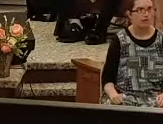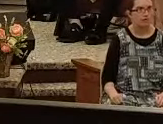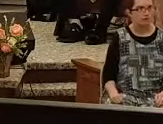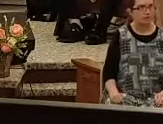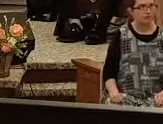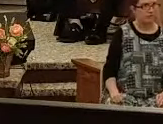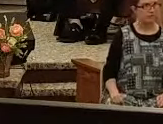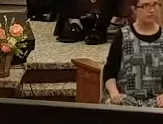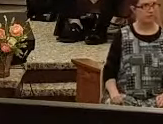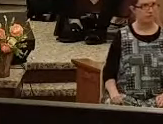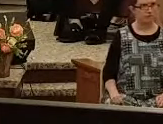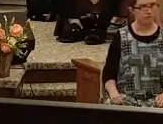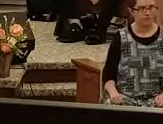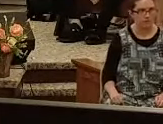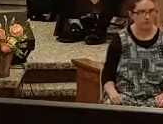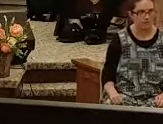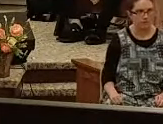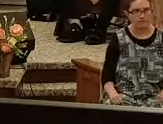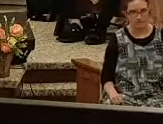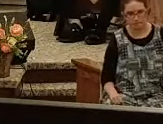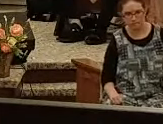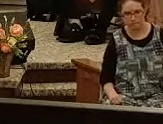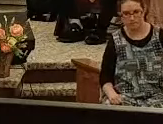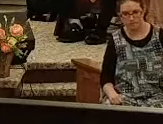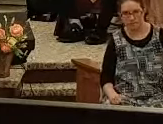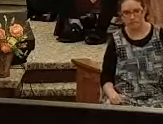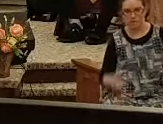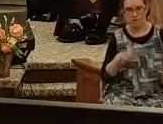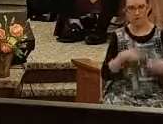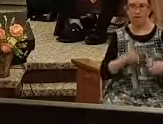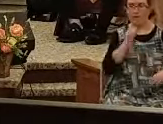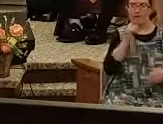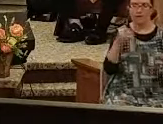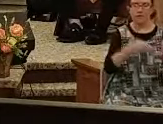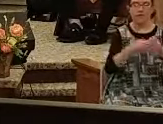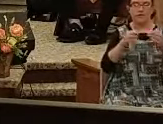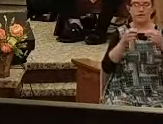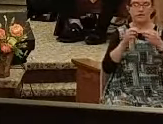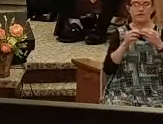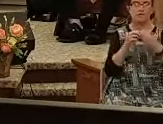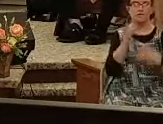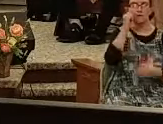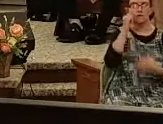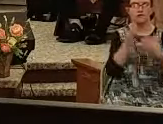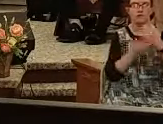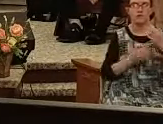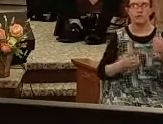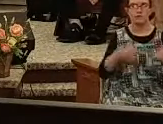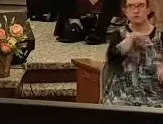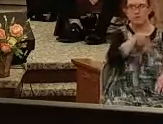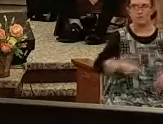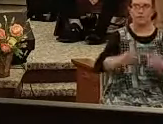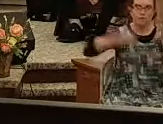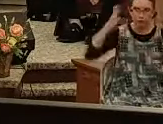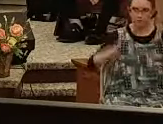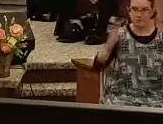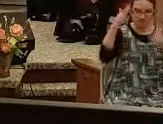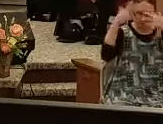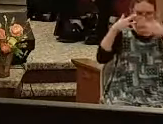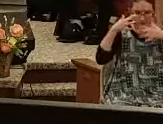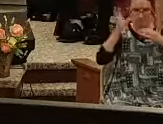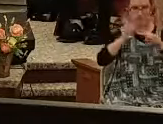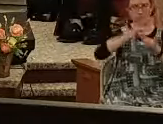Hello. Amen. All right. So he said, for we wrestle not against flesh and blood, but against principalities, against powers, against the rulers of the darkness of this world,